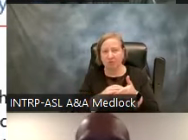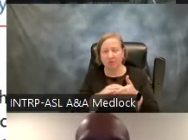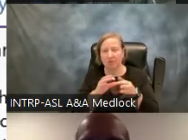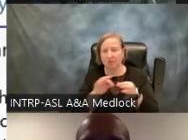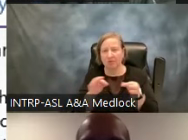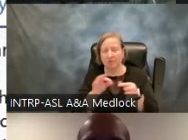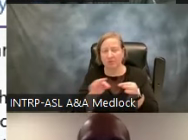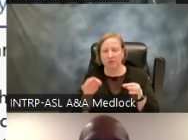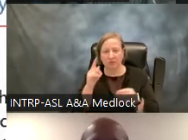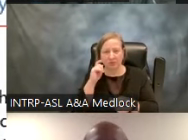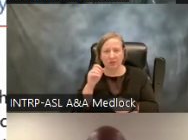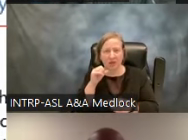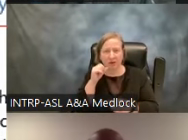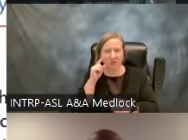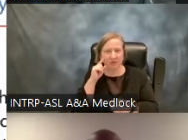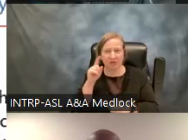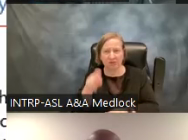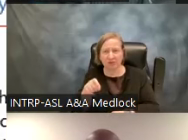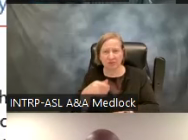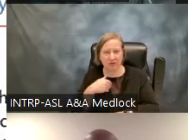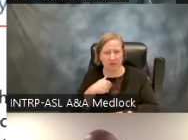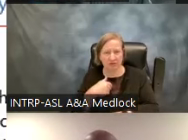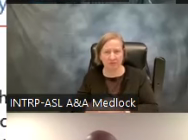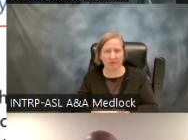commentary because I don't think it's necessary.